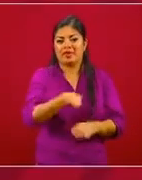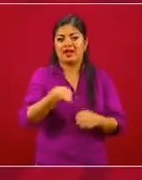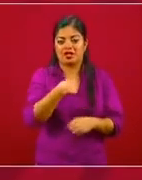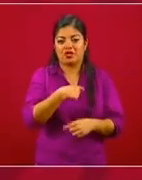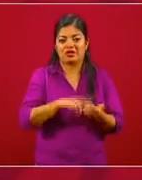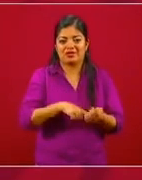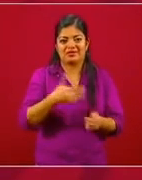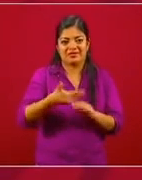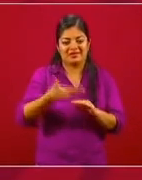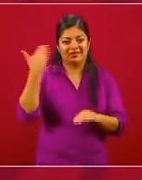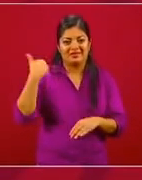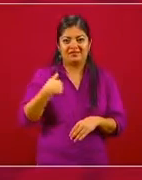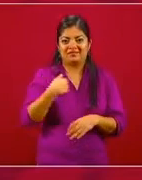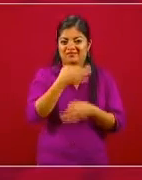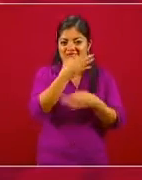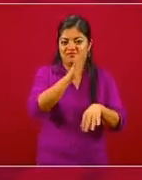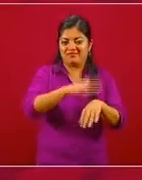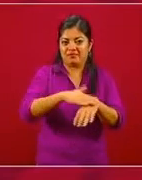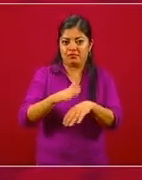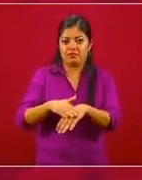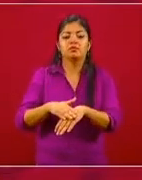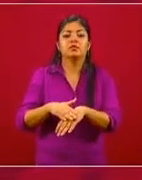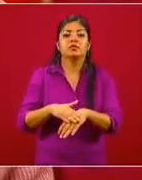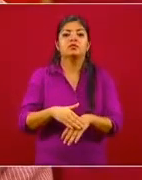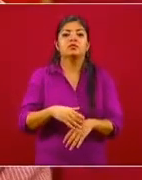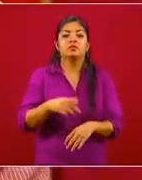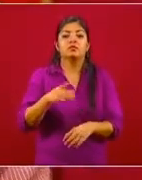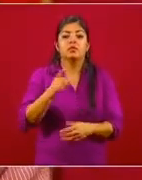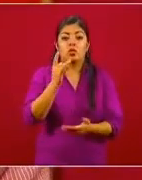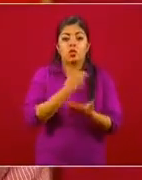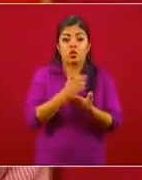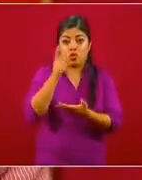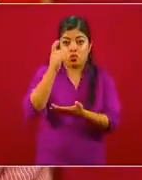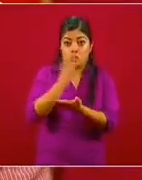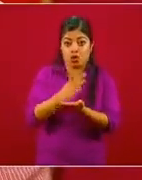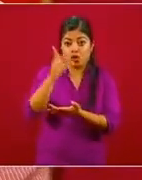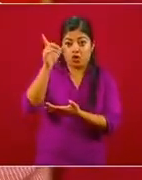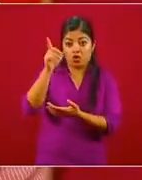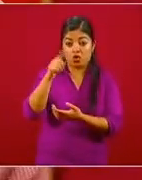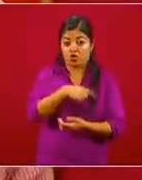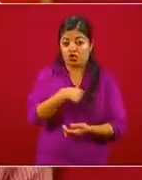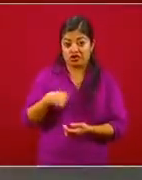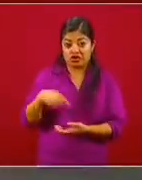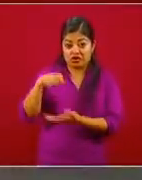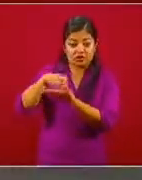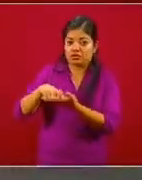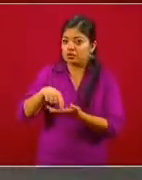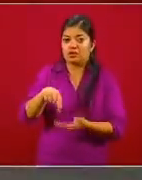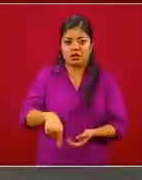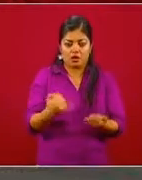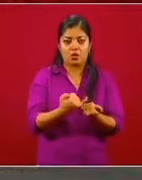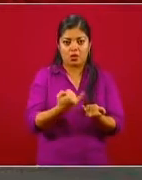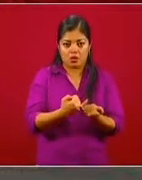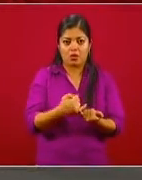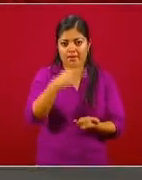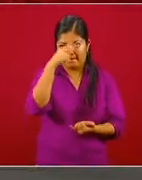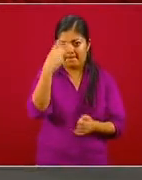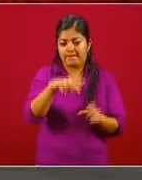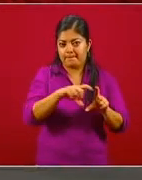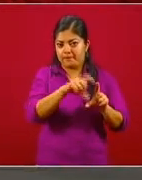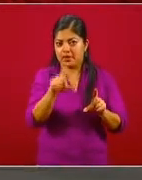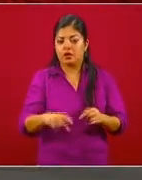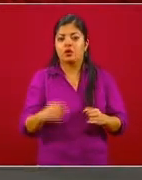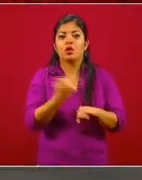that these new ventilators were gonna help meet, has been met